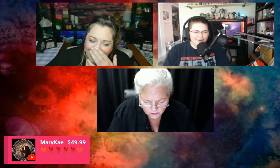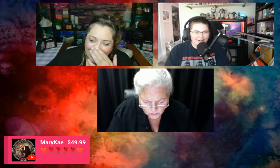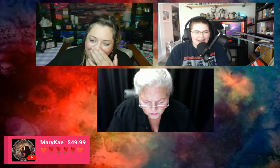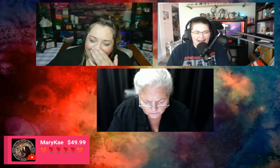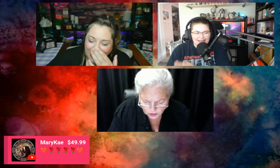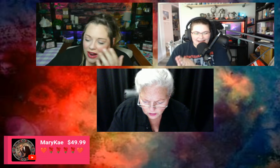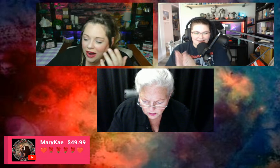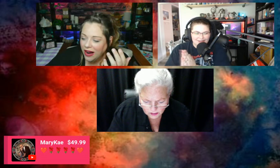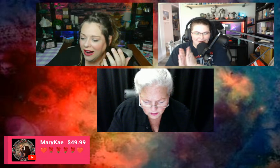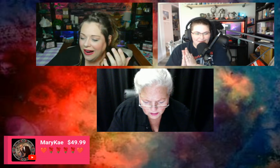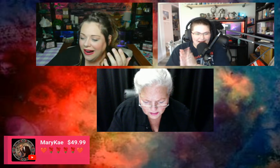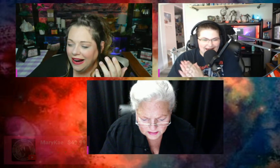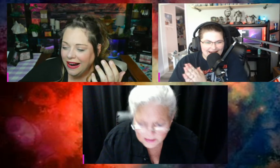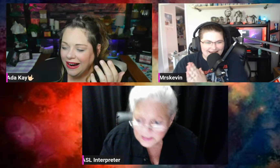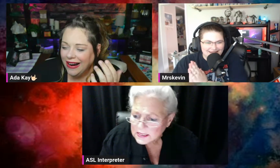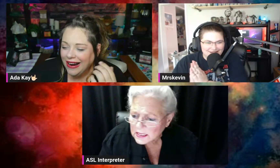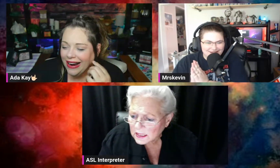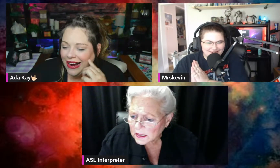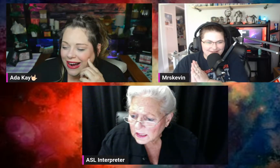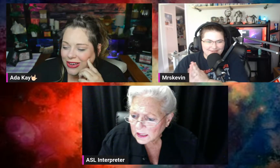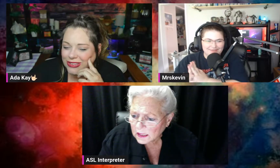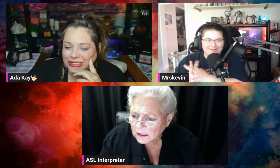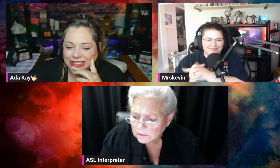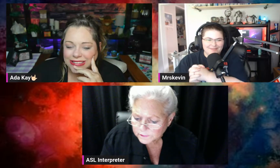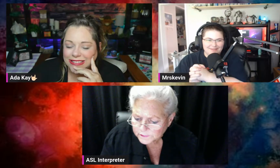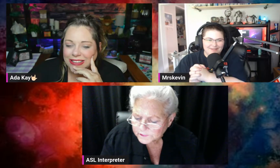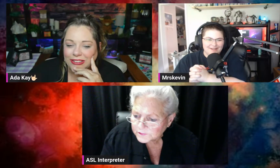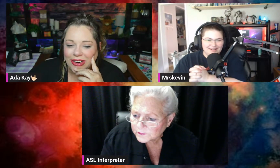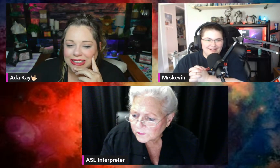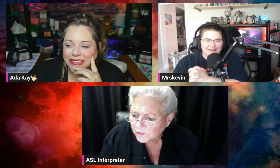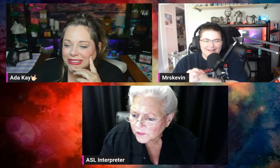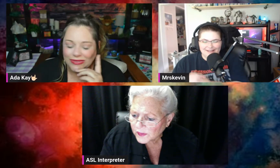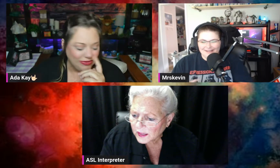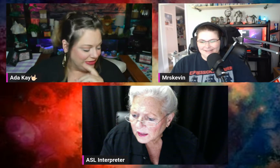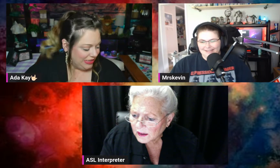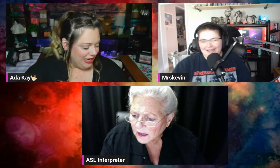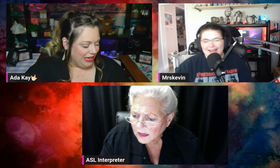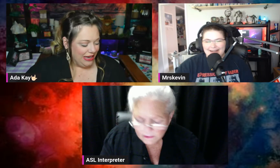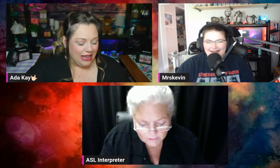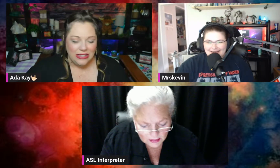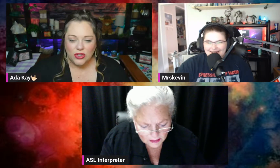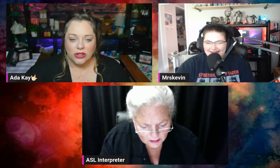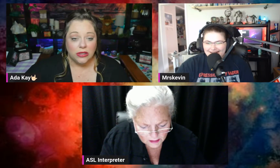Yes, Mary Kay, thank you so much. Oh, she is so awesome.